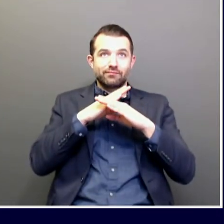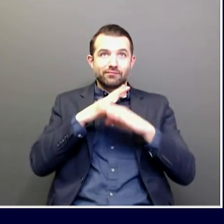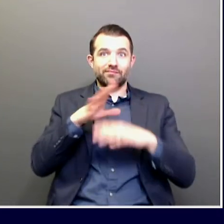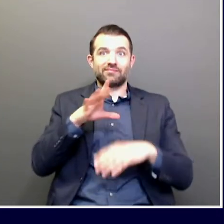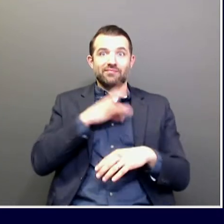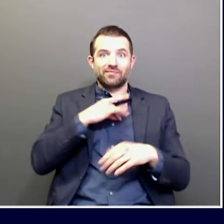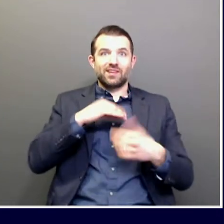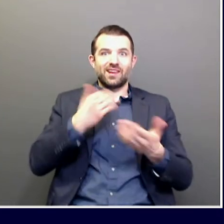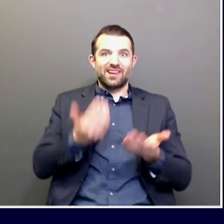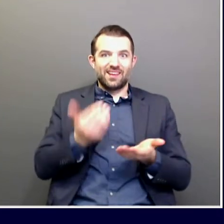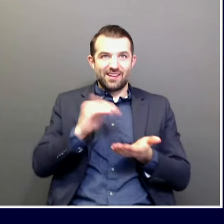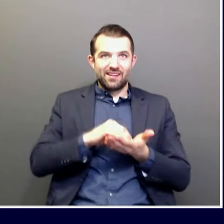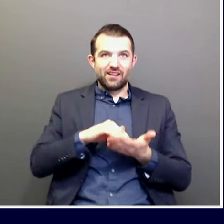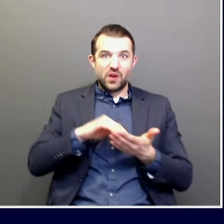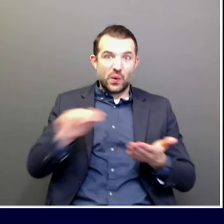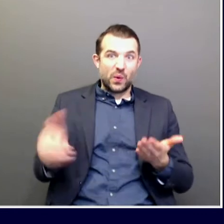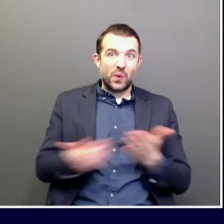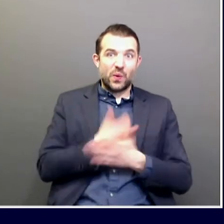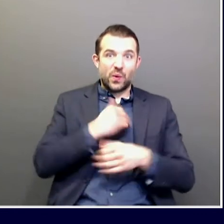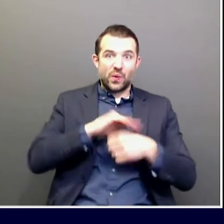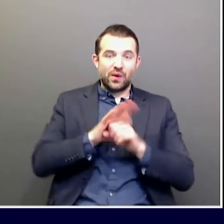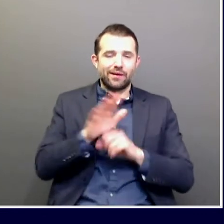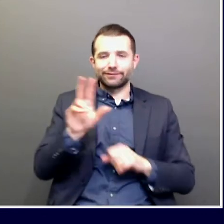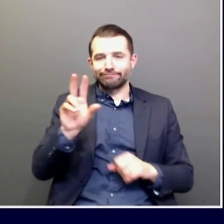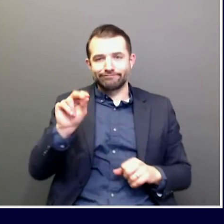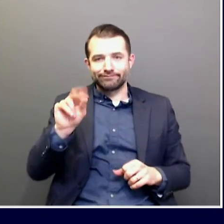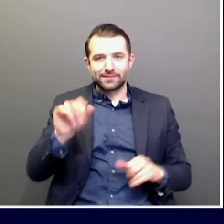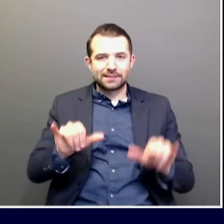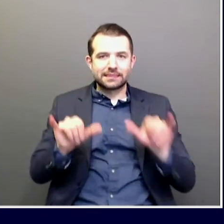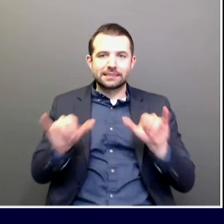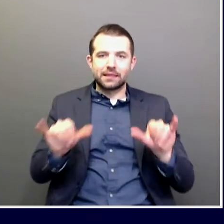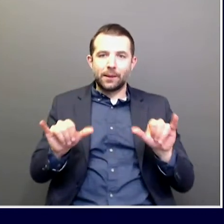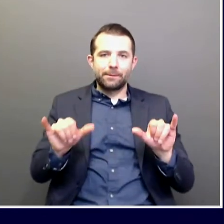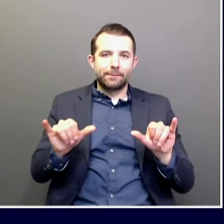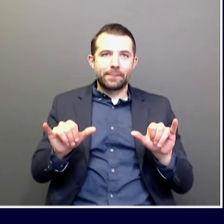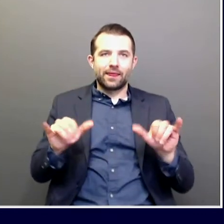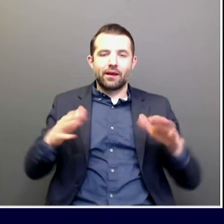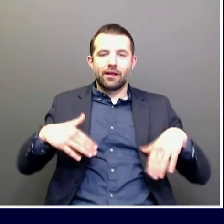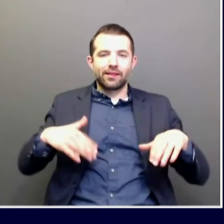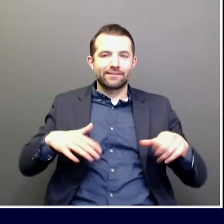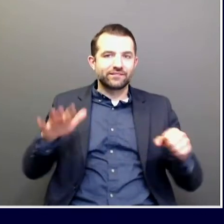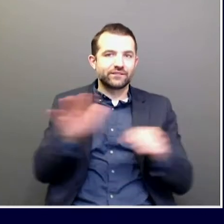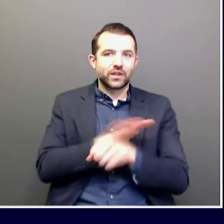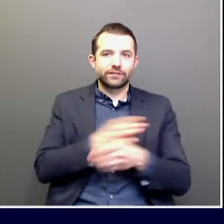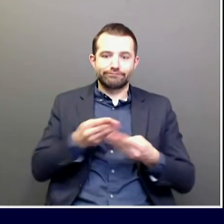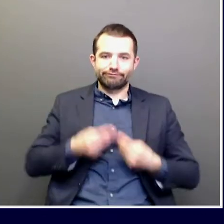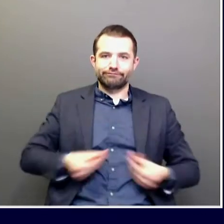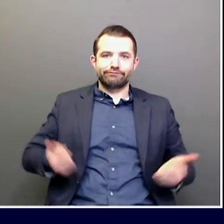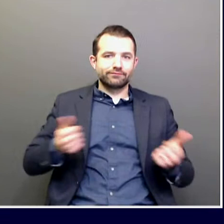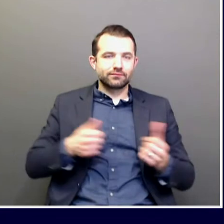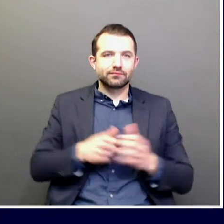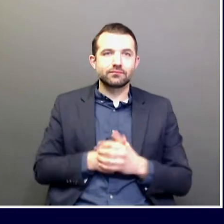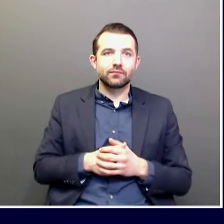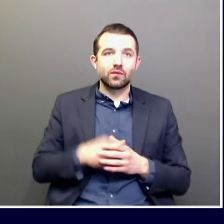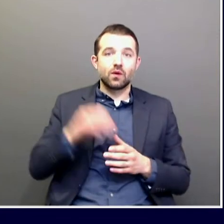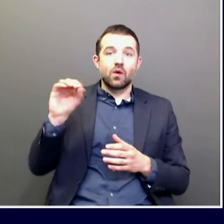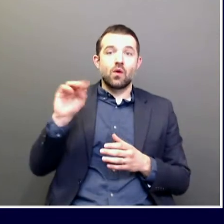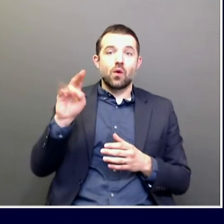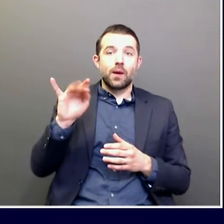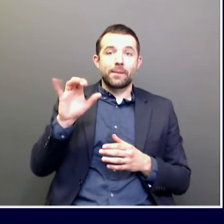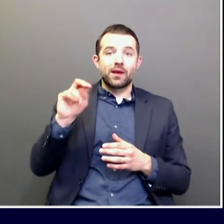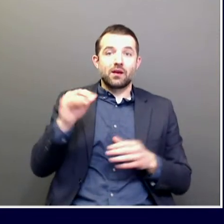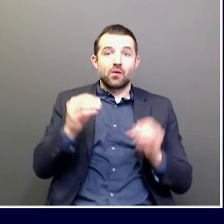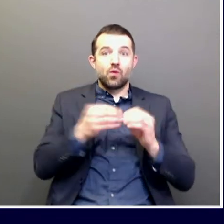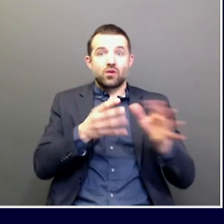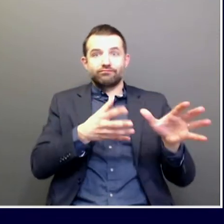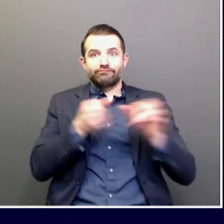who are doing their duty and being on the job, are more exposed because of so many people around them having